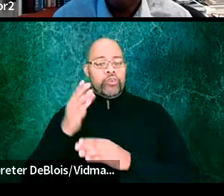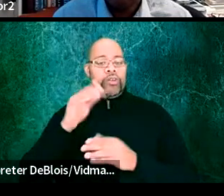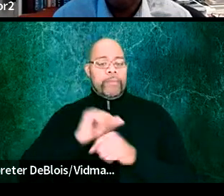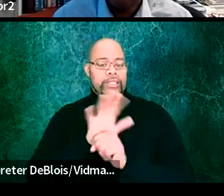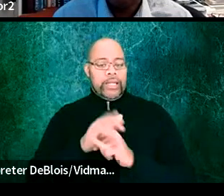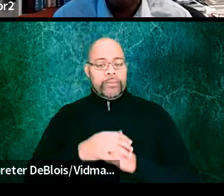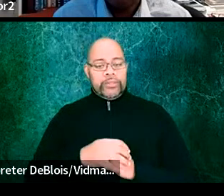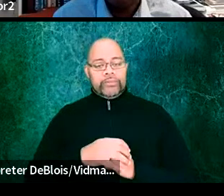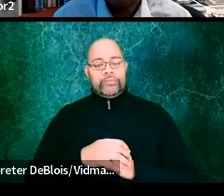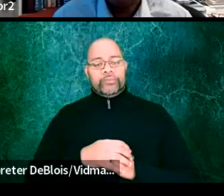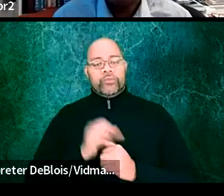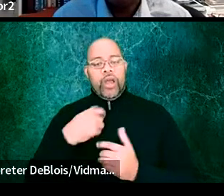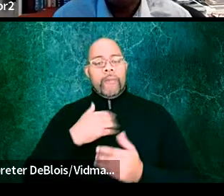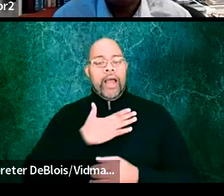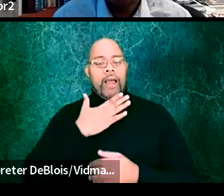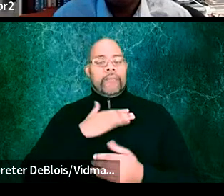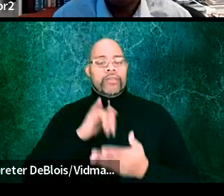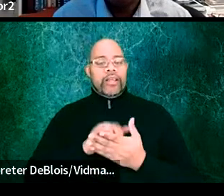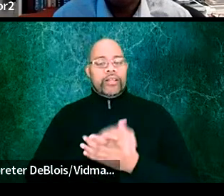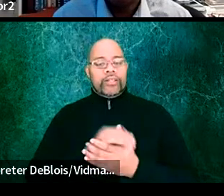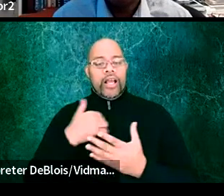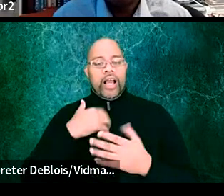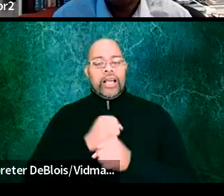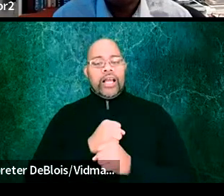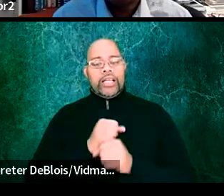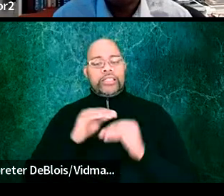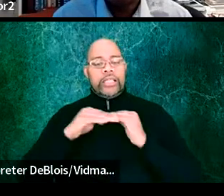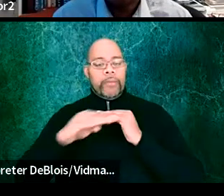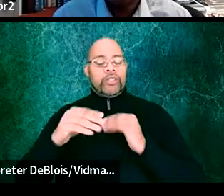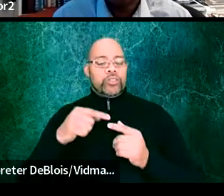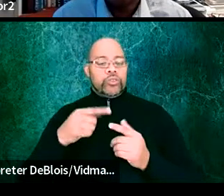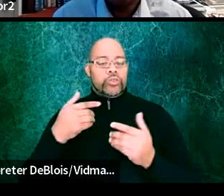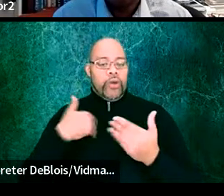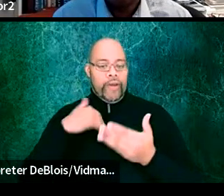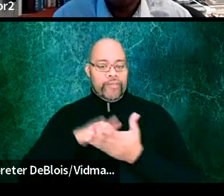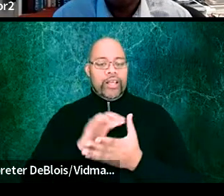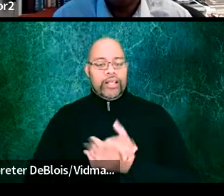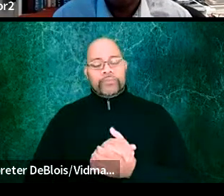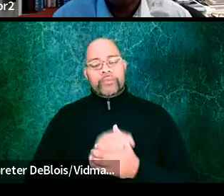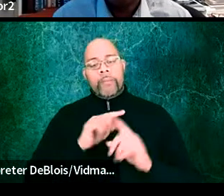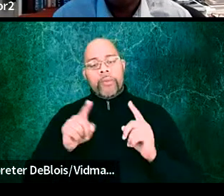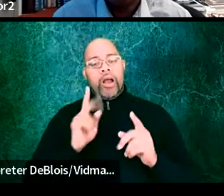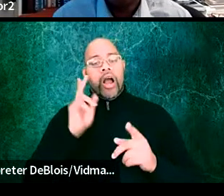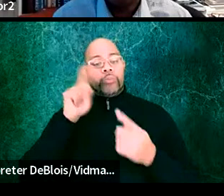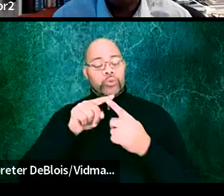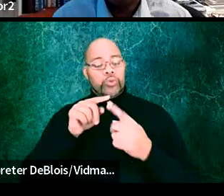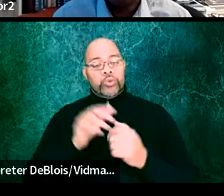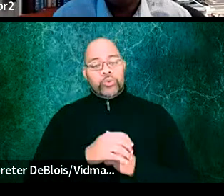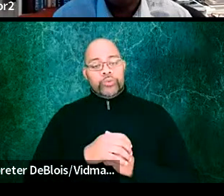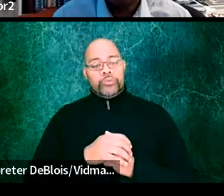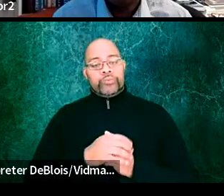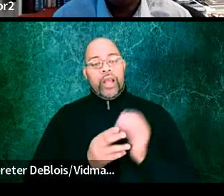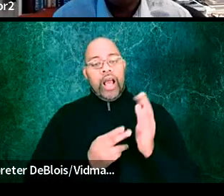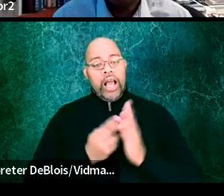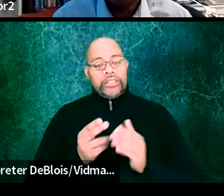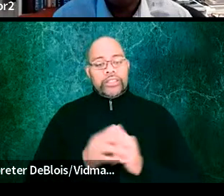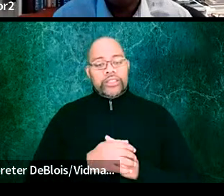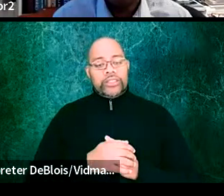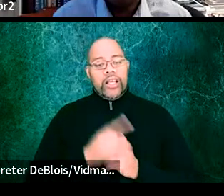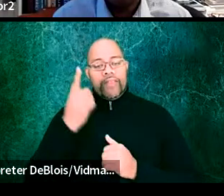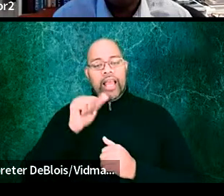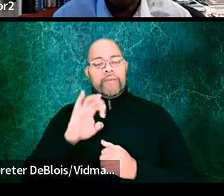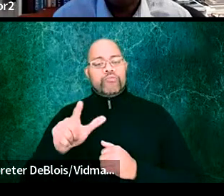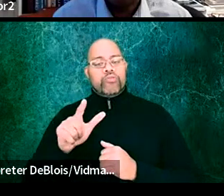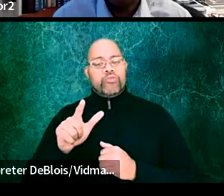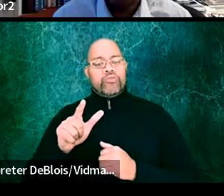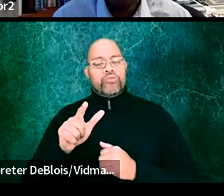pandemic. So I'm glad that I had that stability to fall back on. But up until, honestly, I think